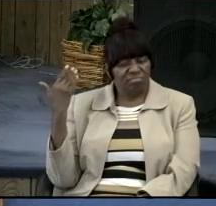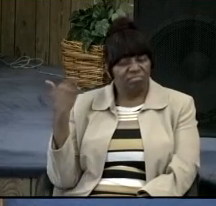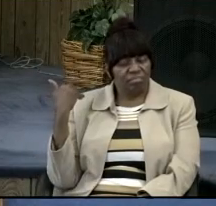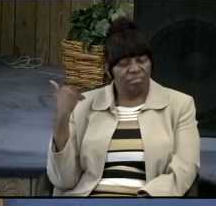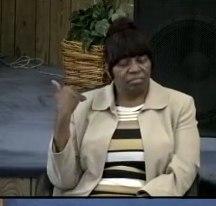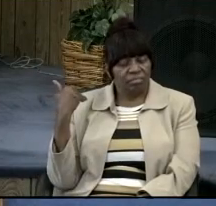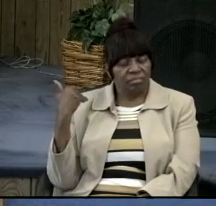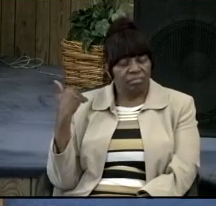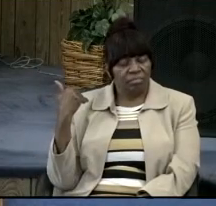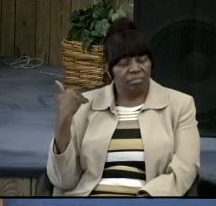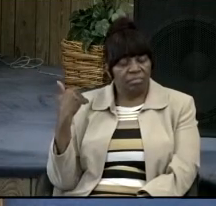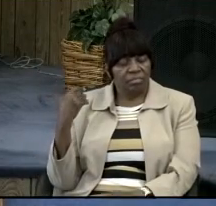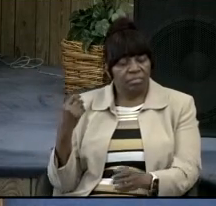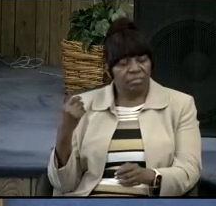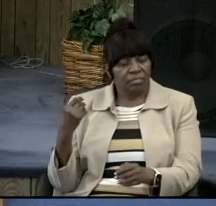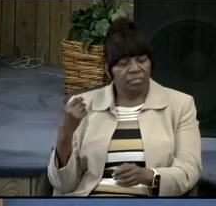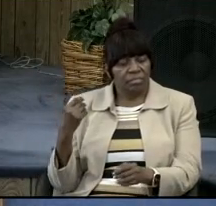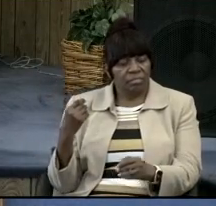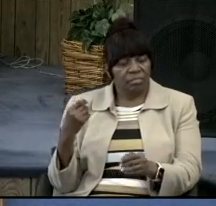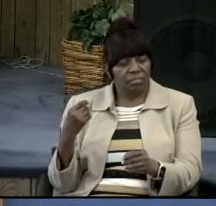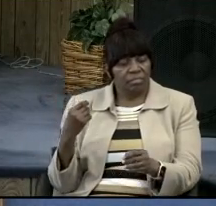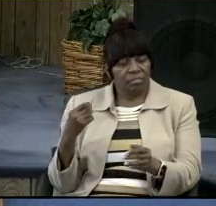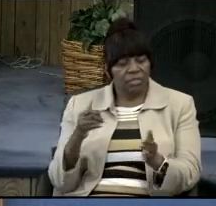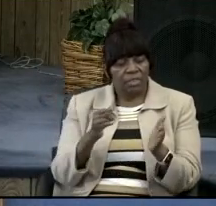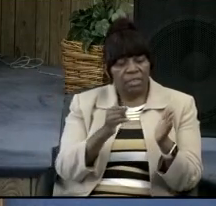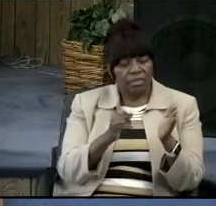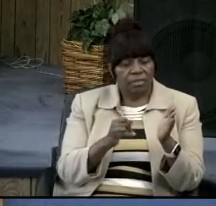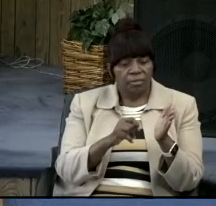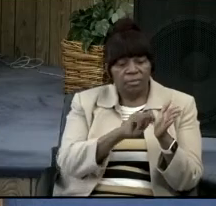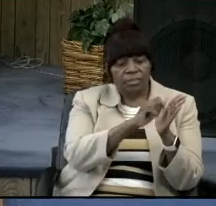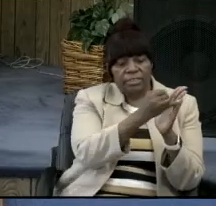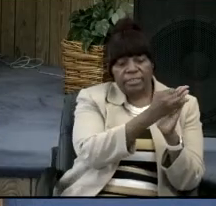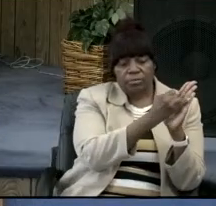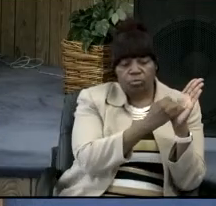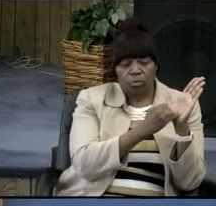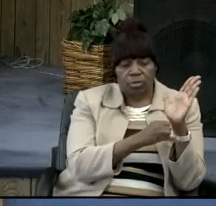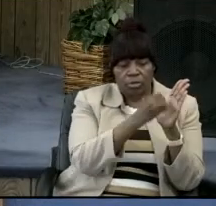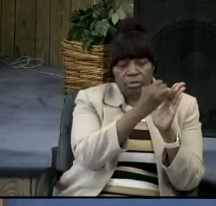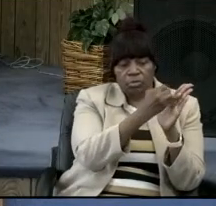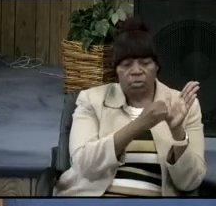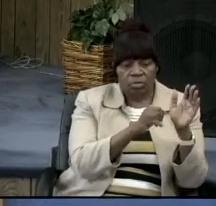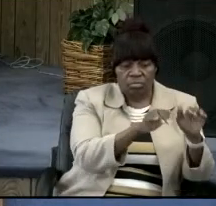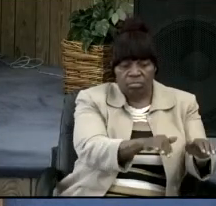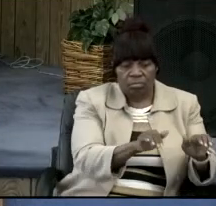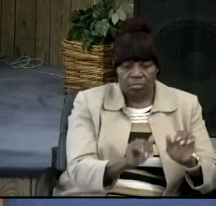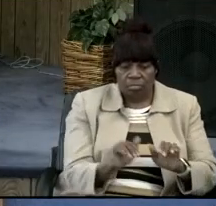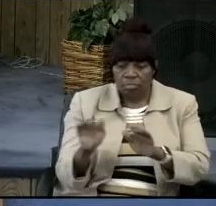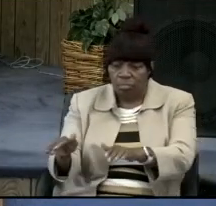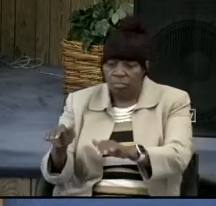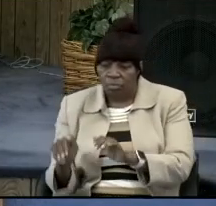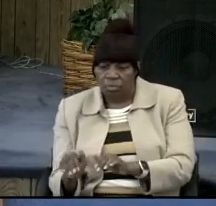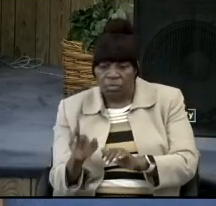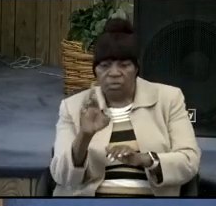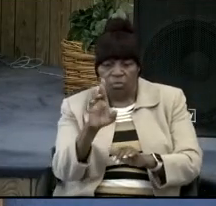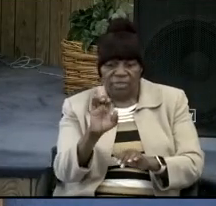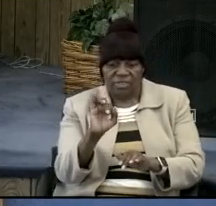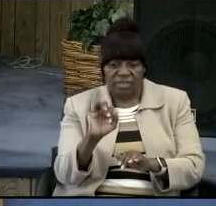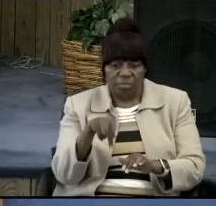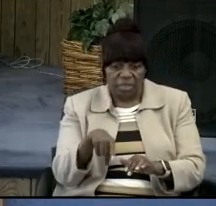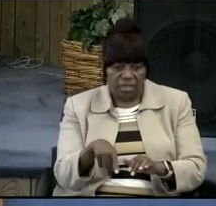She had drawn two tombstones on her paper at school. Rest in peace, one for her